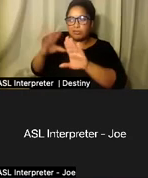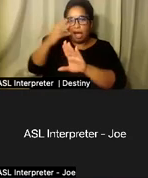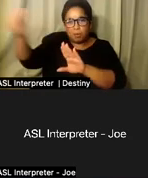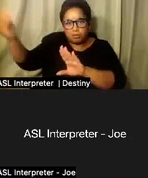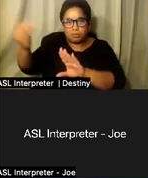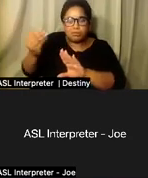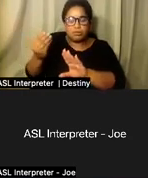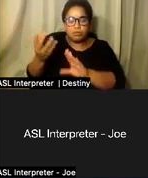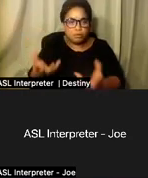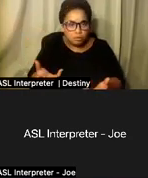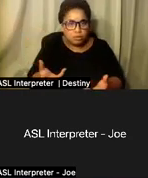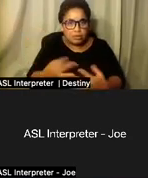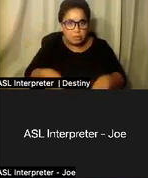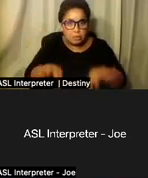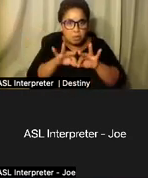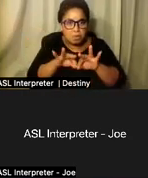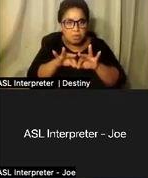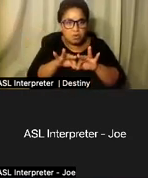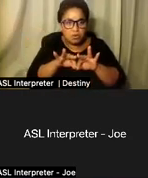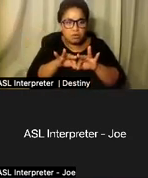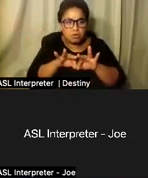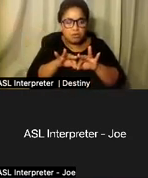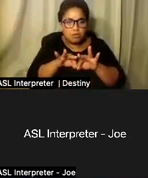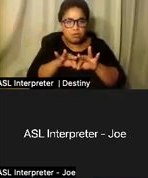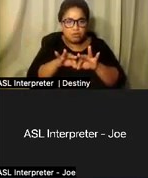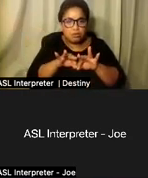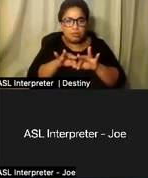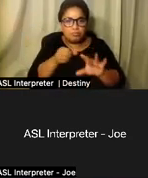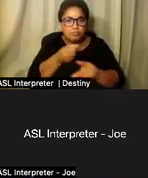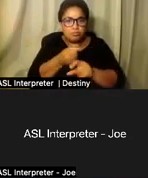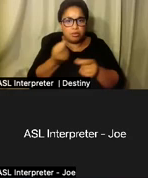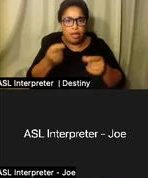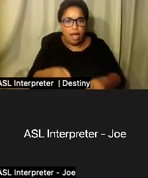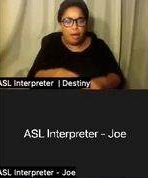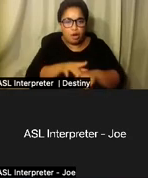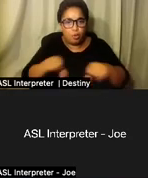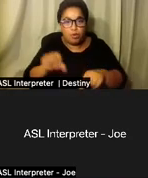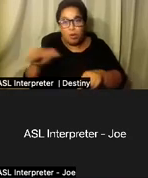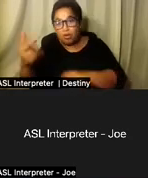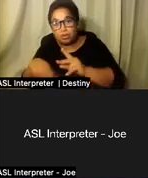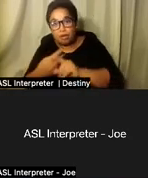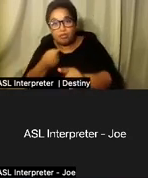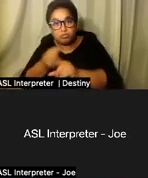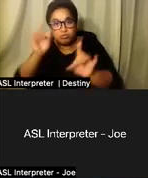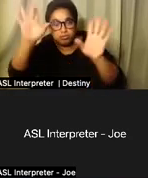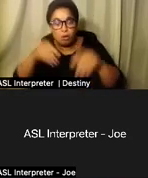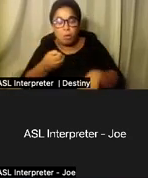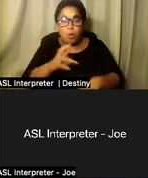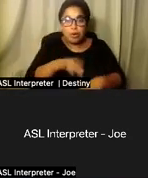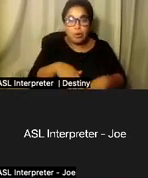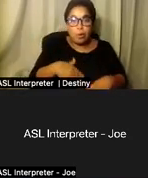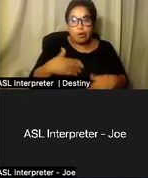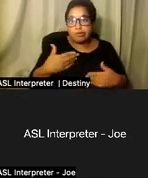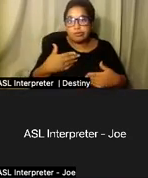that becomes really important, of course, in earthquakes, and maybe even other disasters, or maybe even just your pets or others